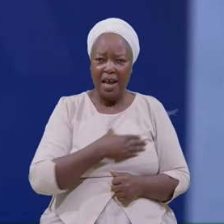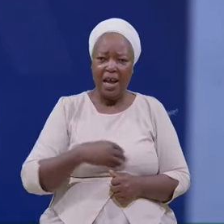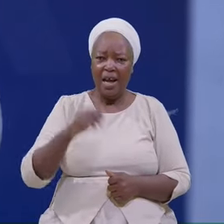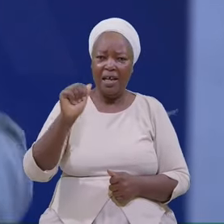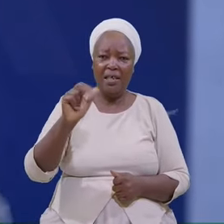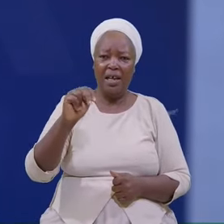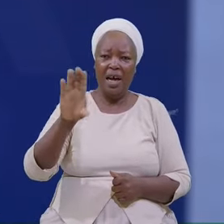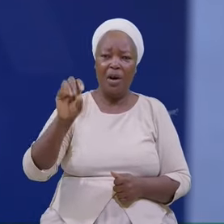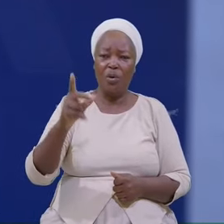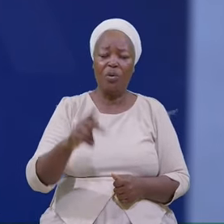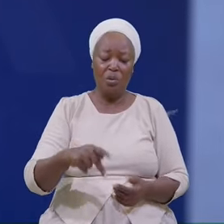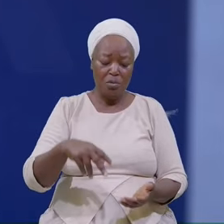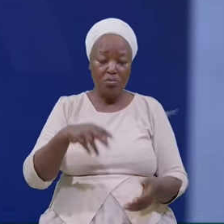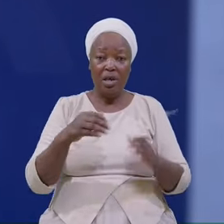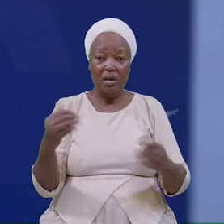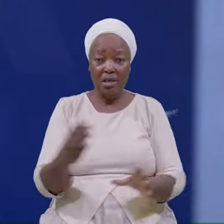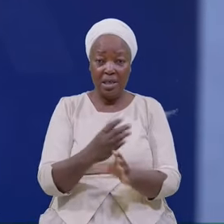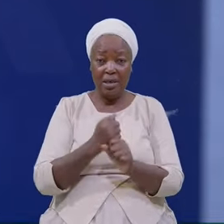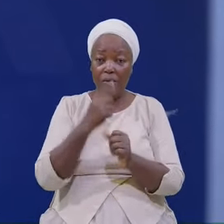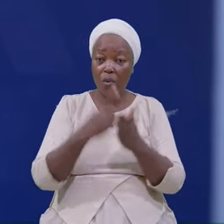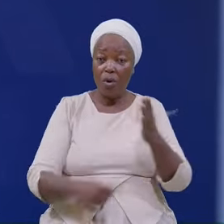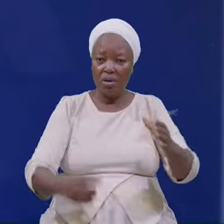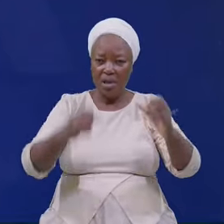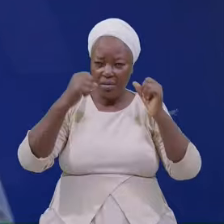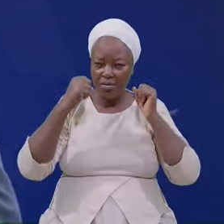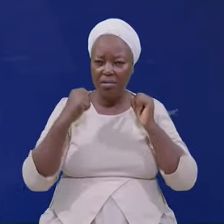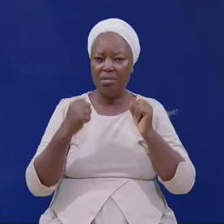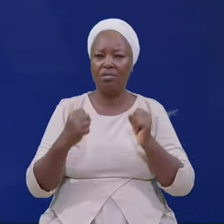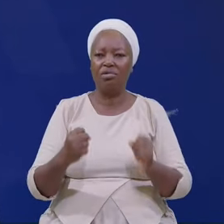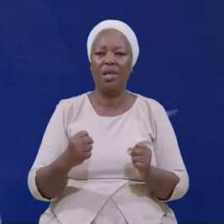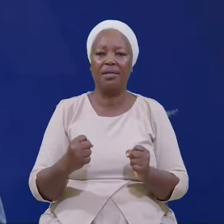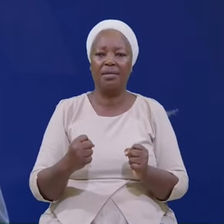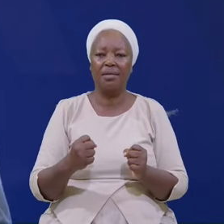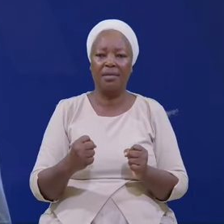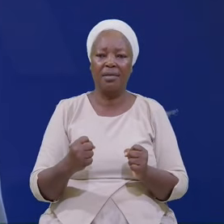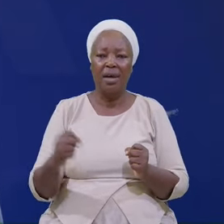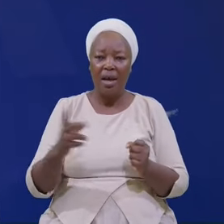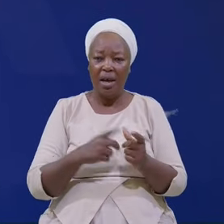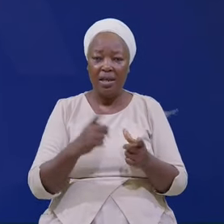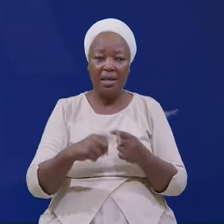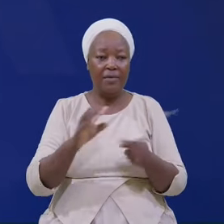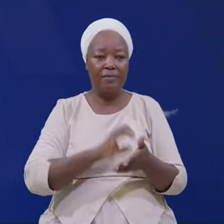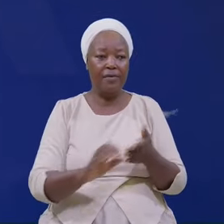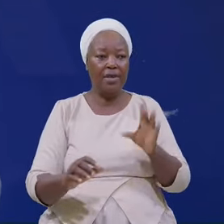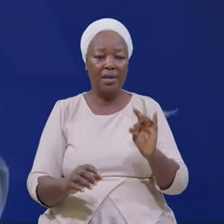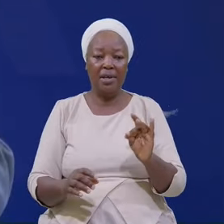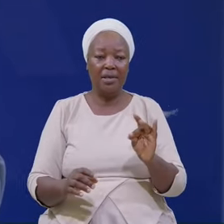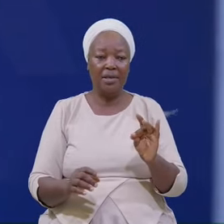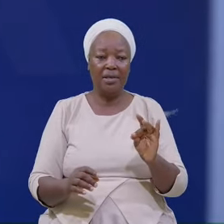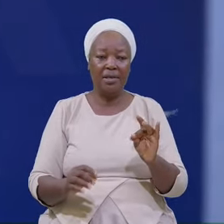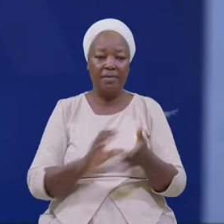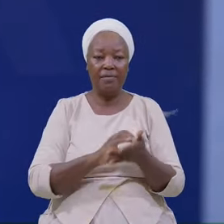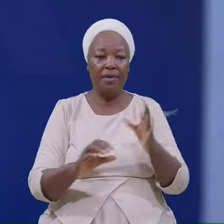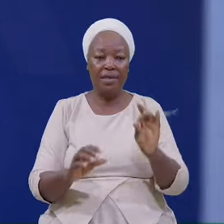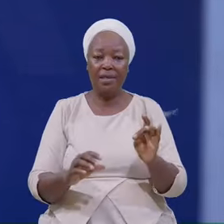received strength. Il le fit lever au même instant, ses pieds et ses chevilles devinrent fermes. Le verset 8. It